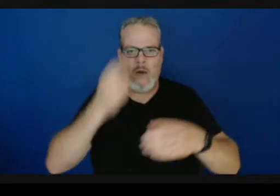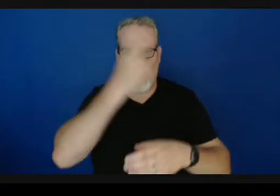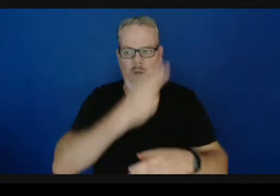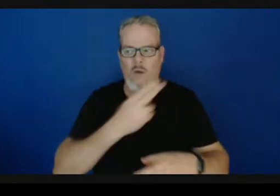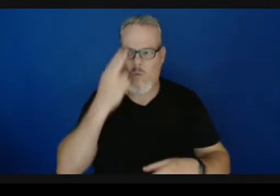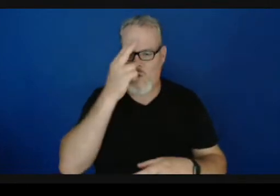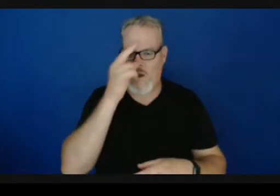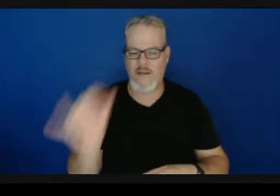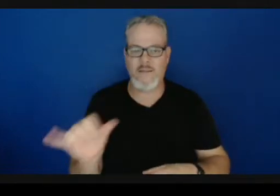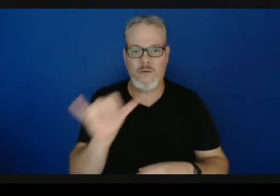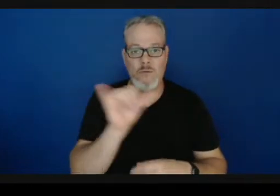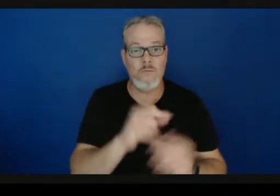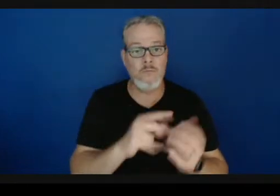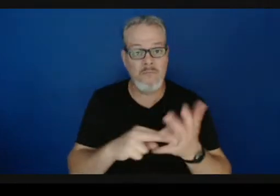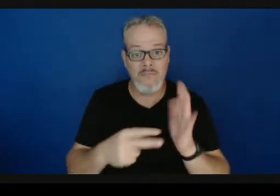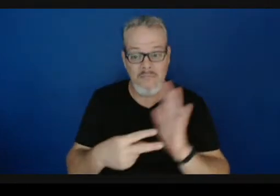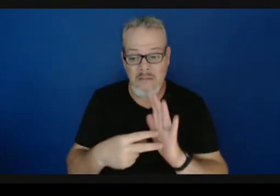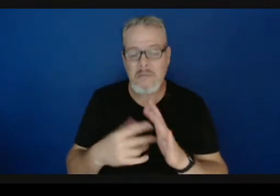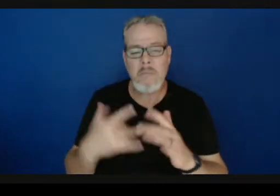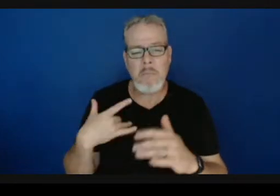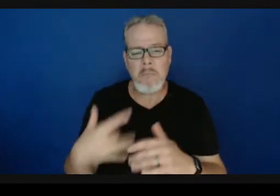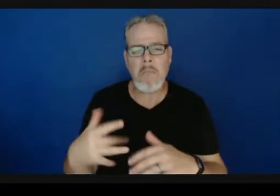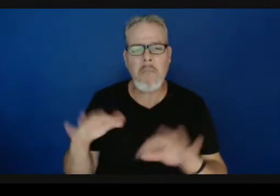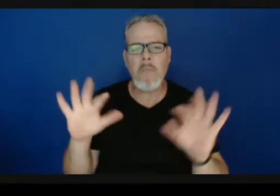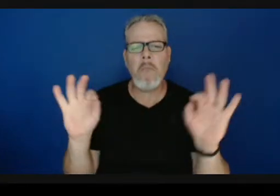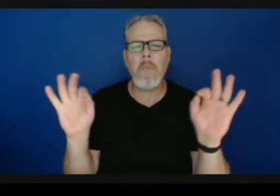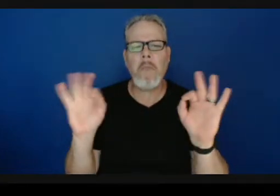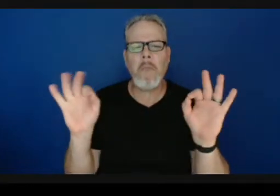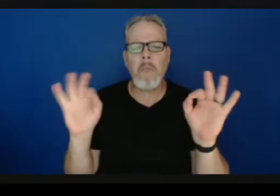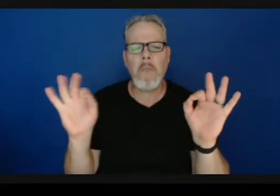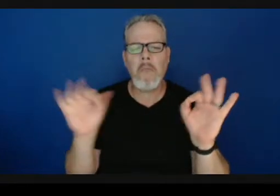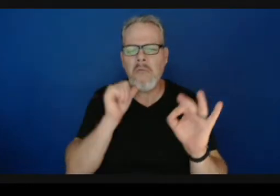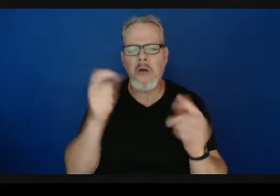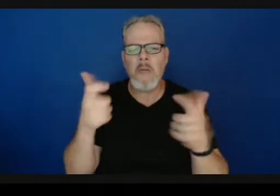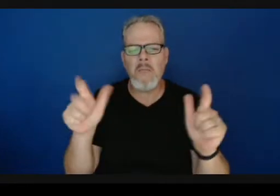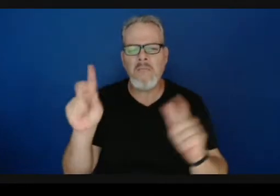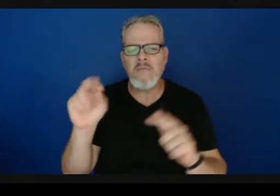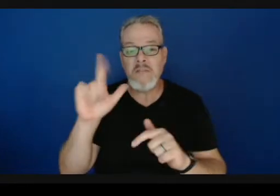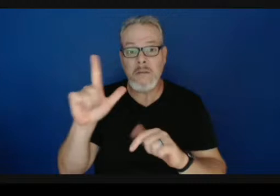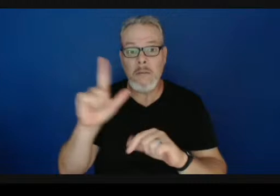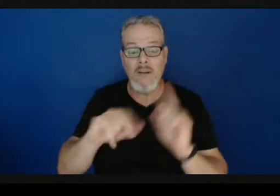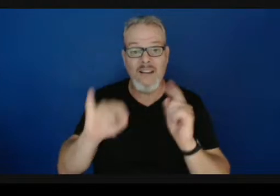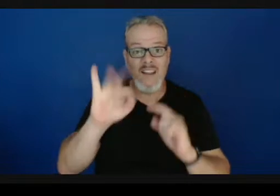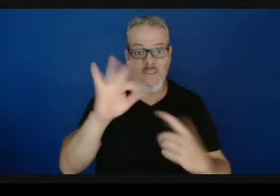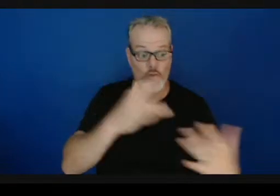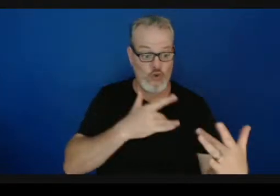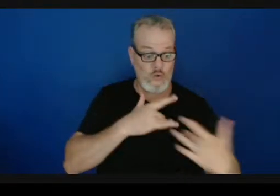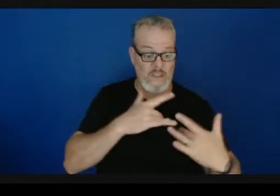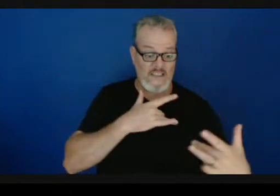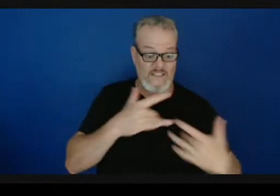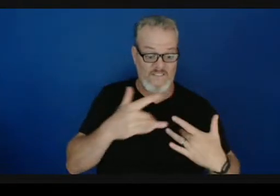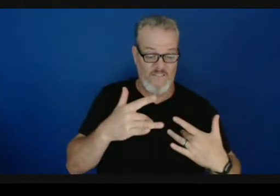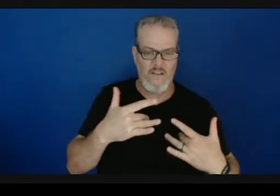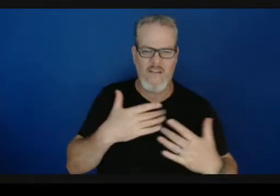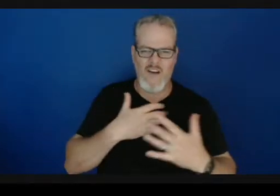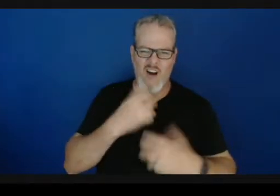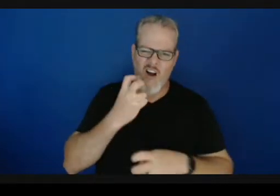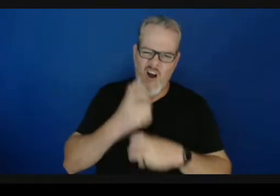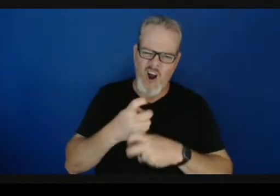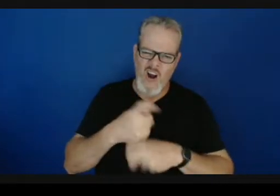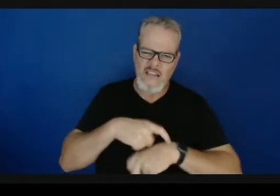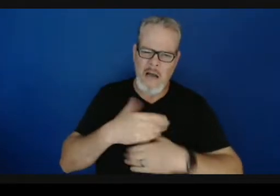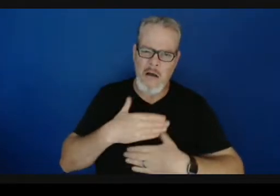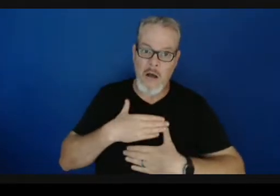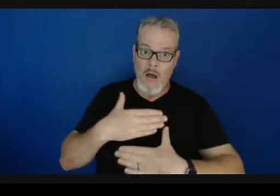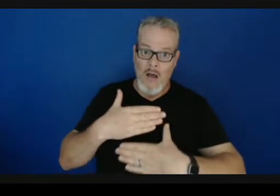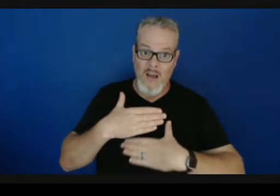So overall, fairly mild for the volcano, but it can be an issue if you are sensitive and have respiratory sensitivities. So